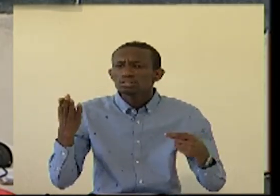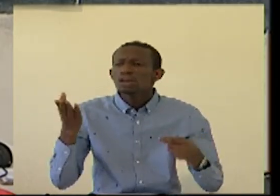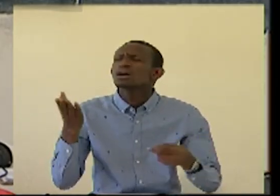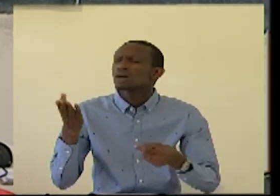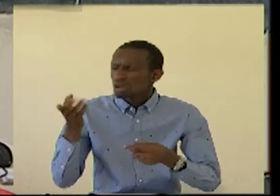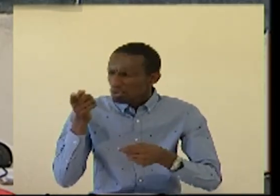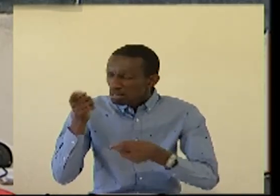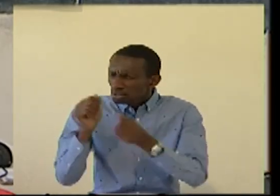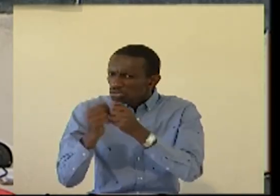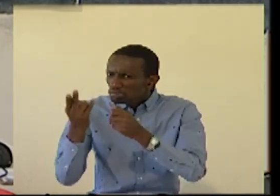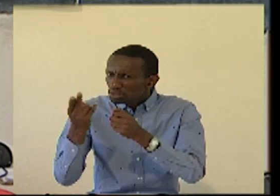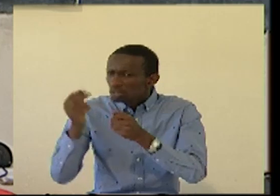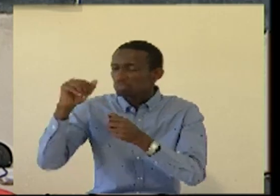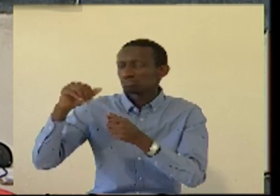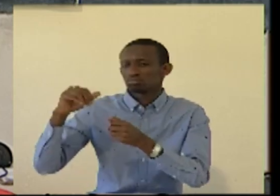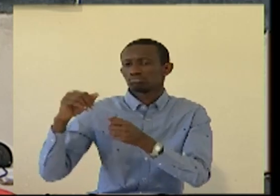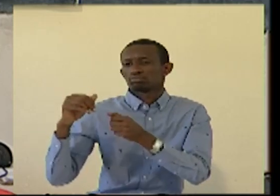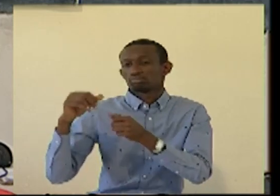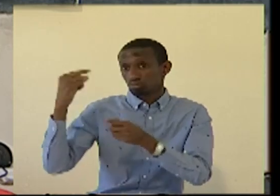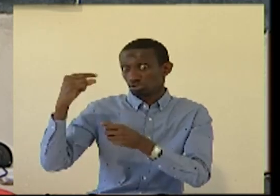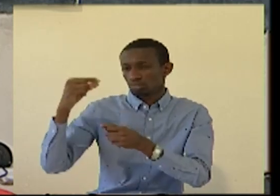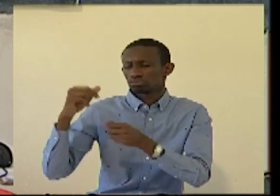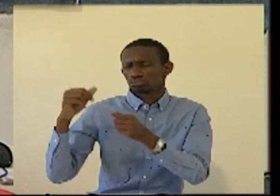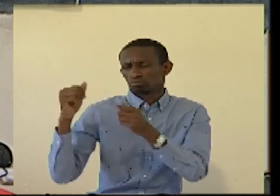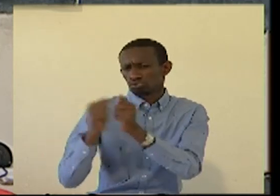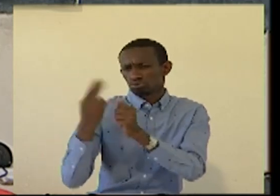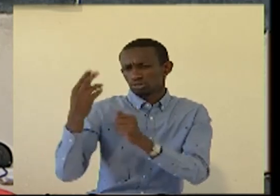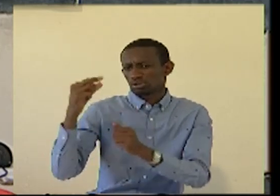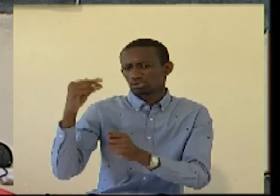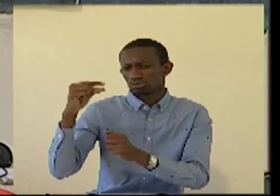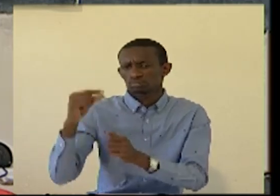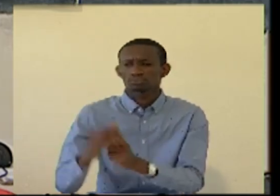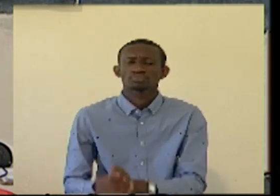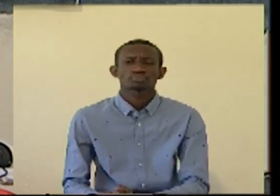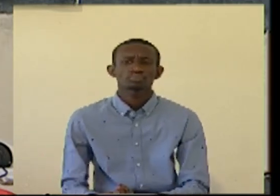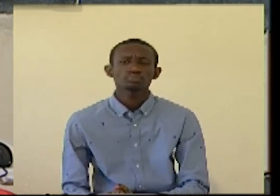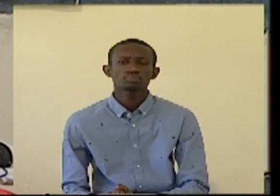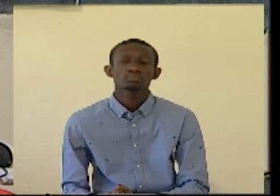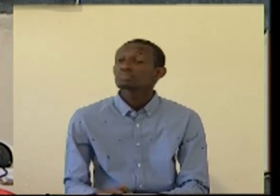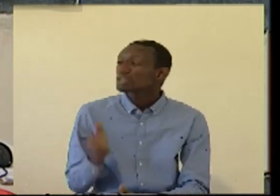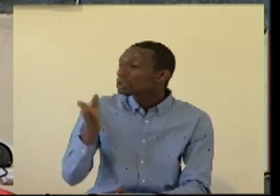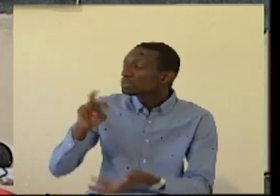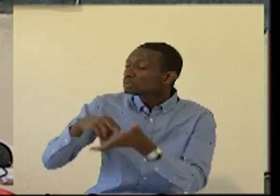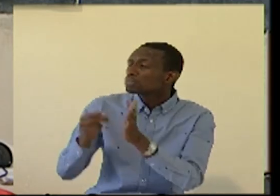of mass, which is in grams this time. We find that this mass